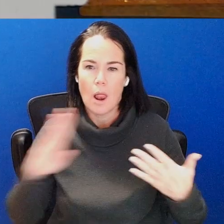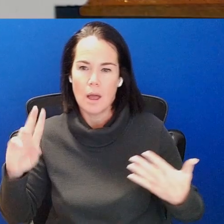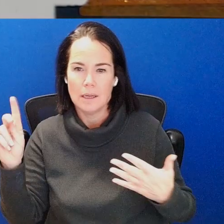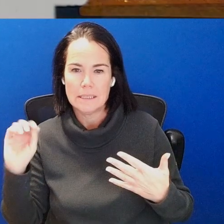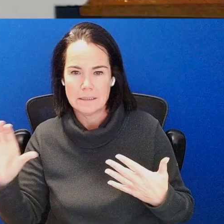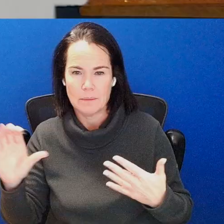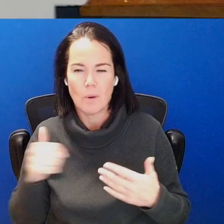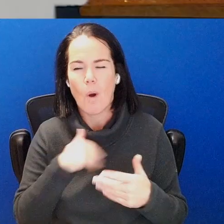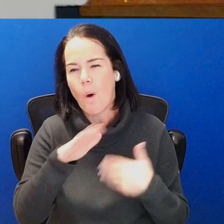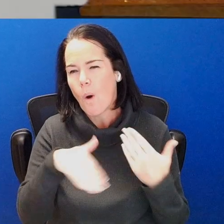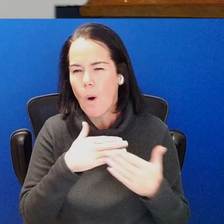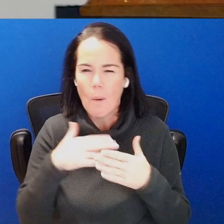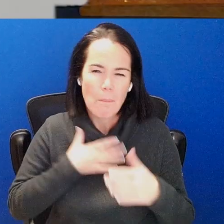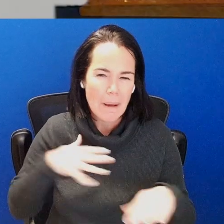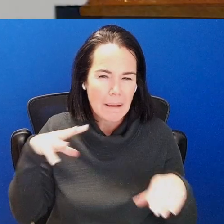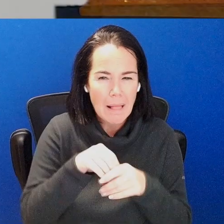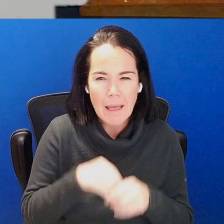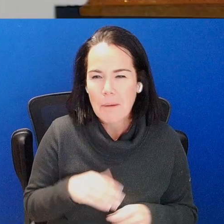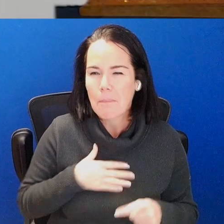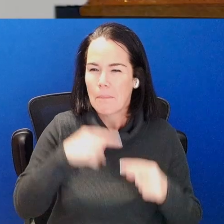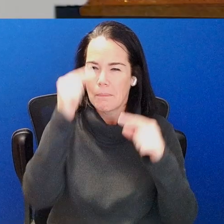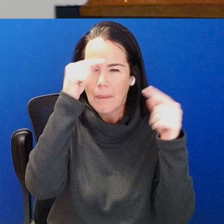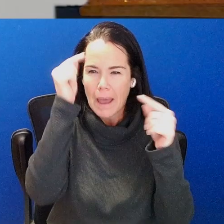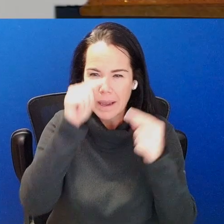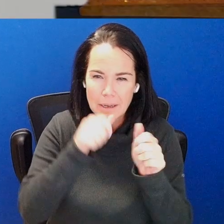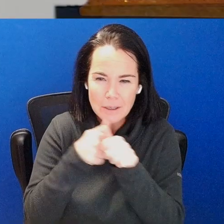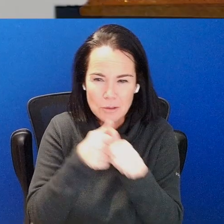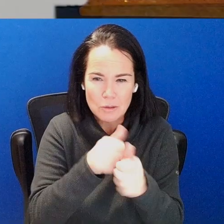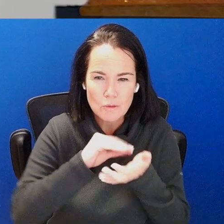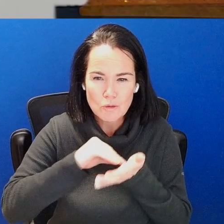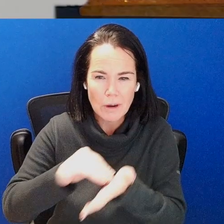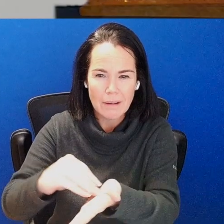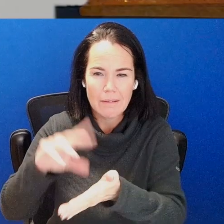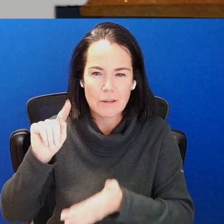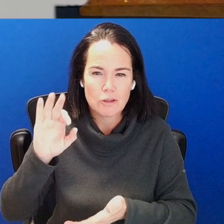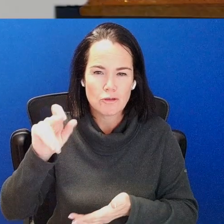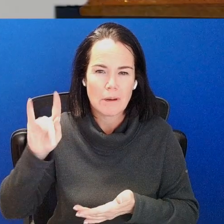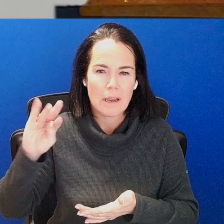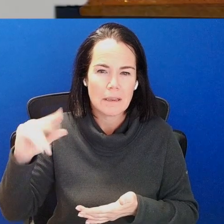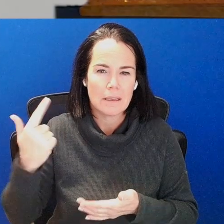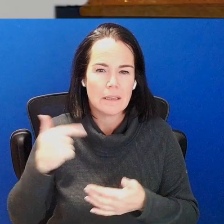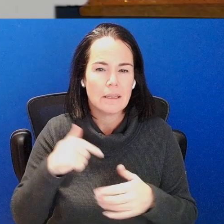December, all the collections, my headaches that I track and I follow,